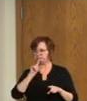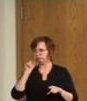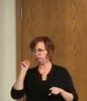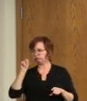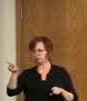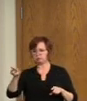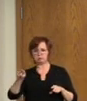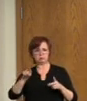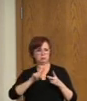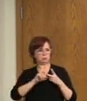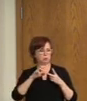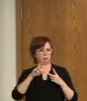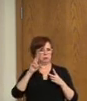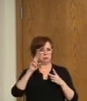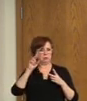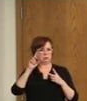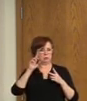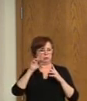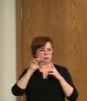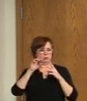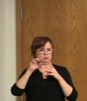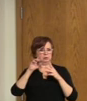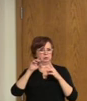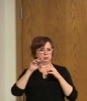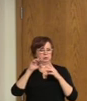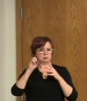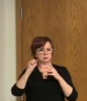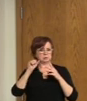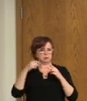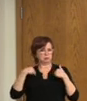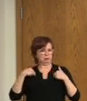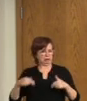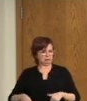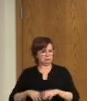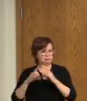ministry? What should they do in that situation?